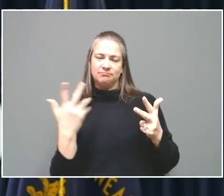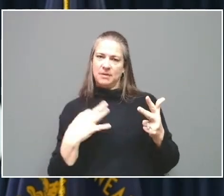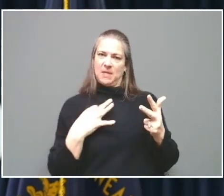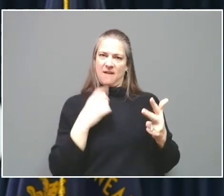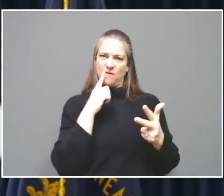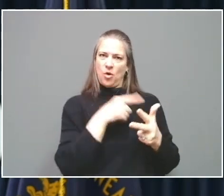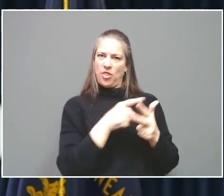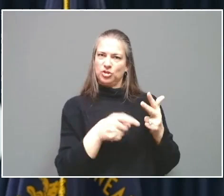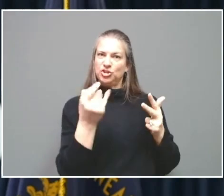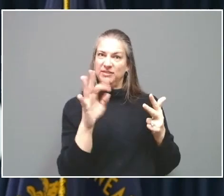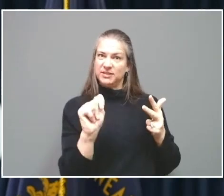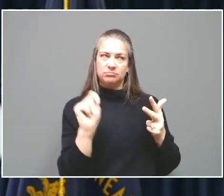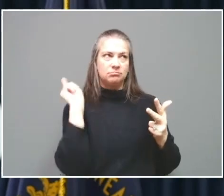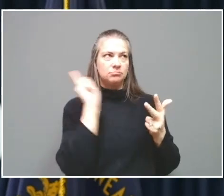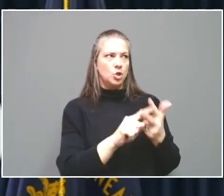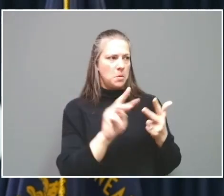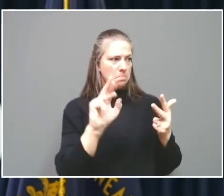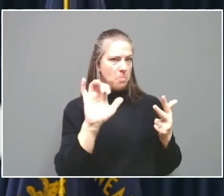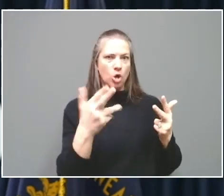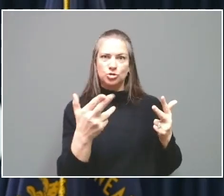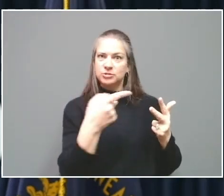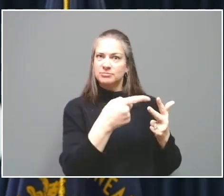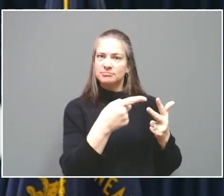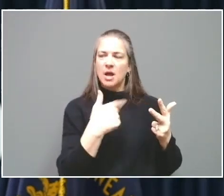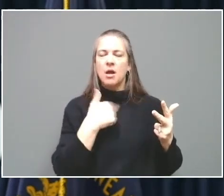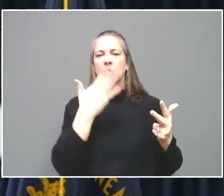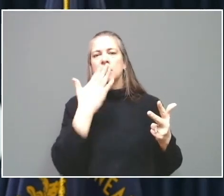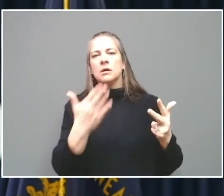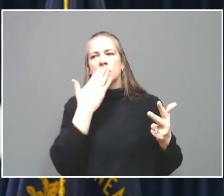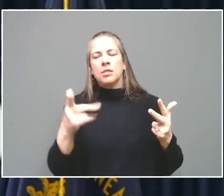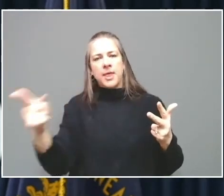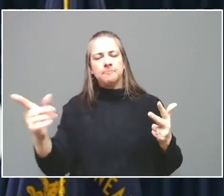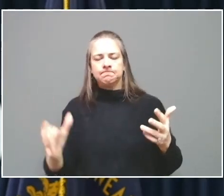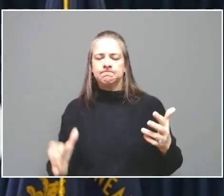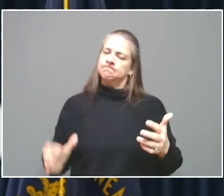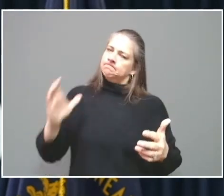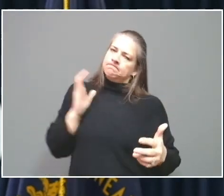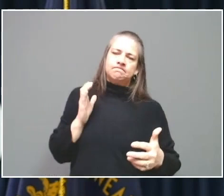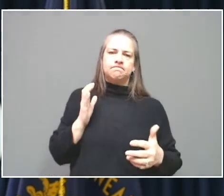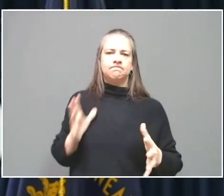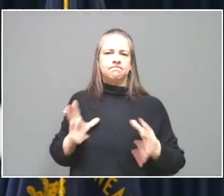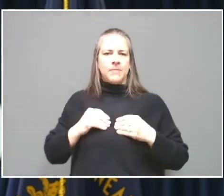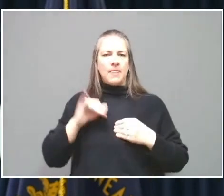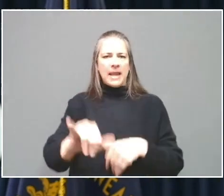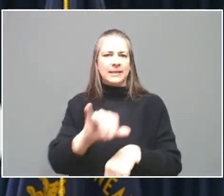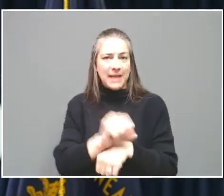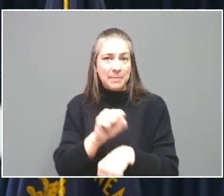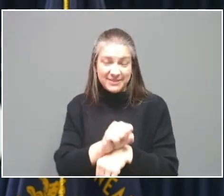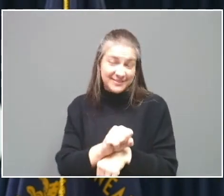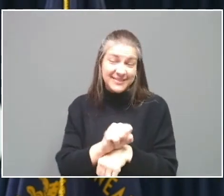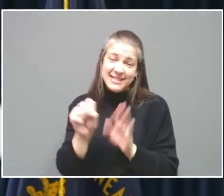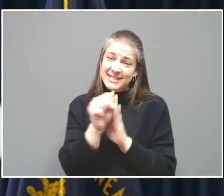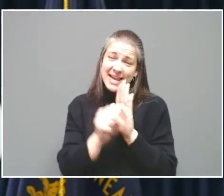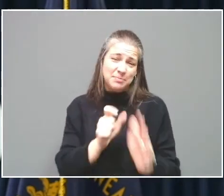end of March. I'm really grateful for them taking on this extra assignment. State police always answer